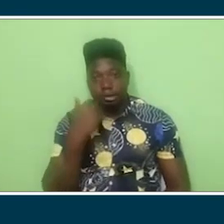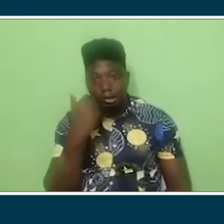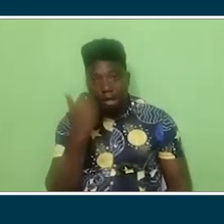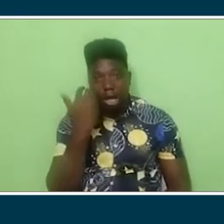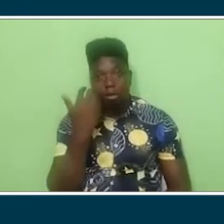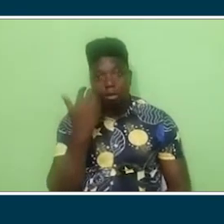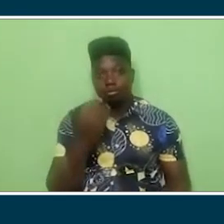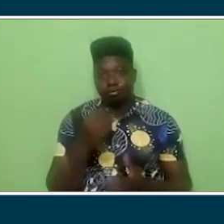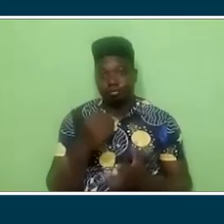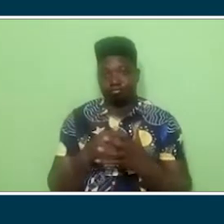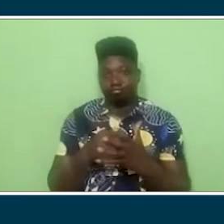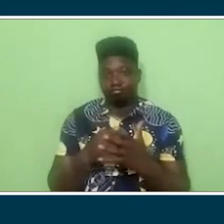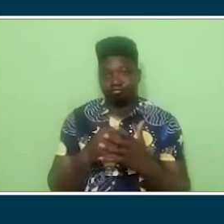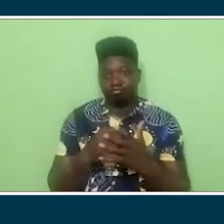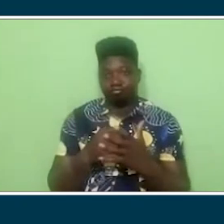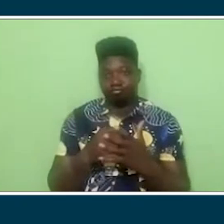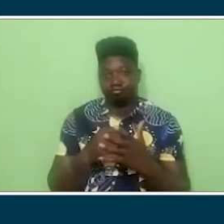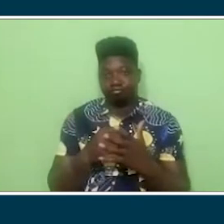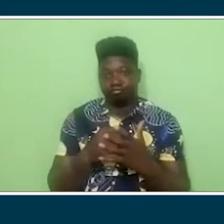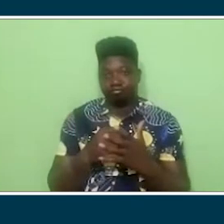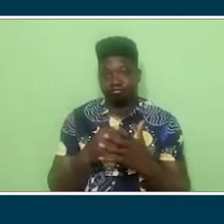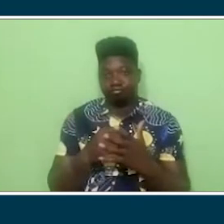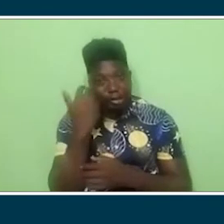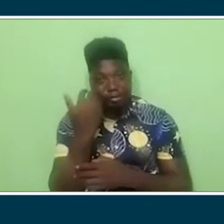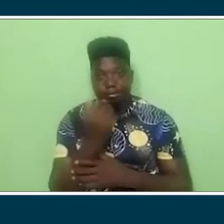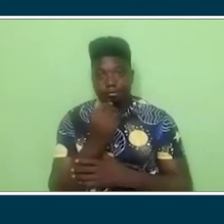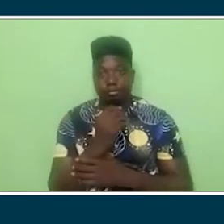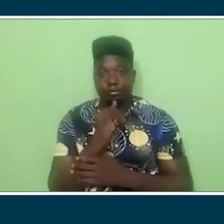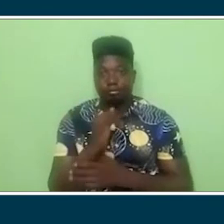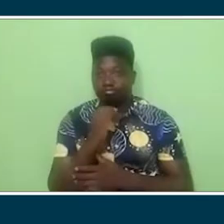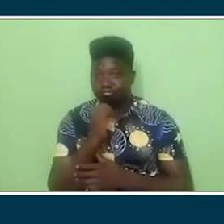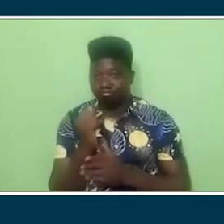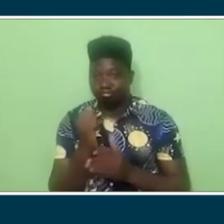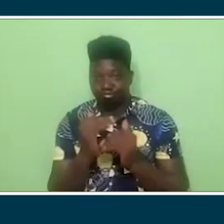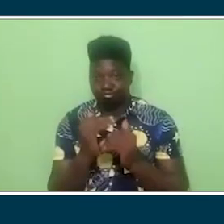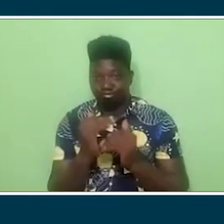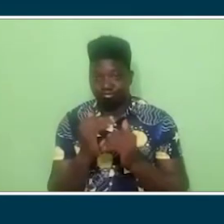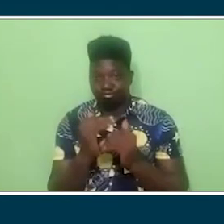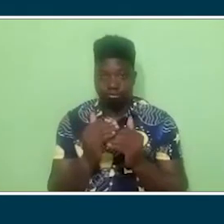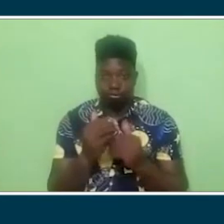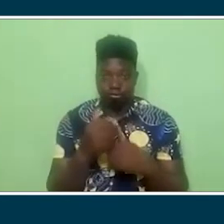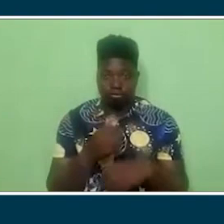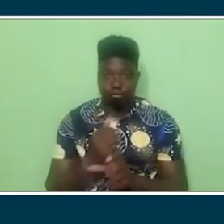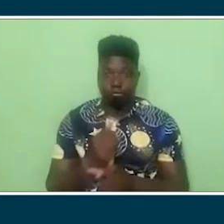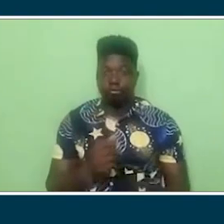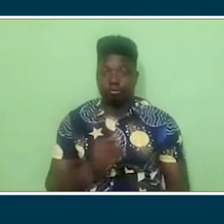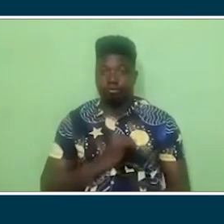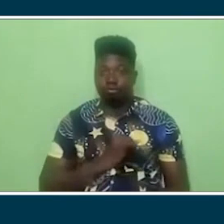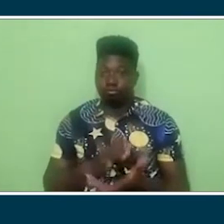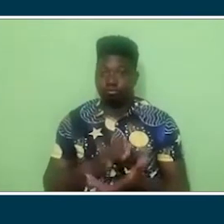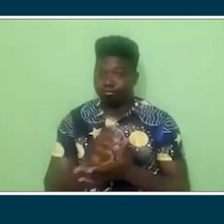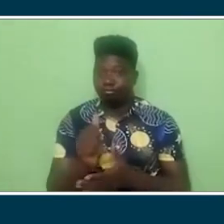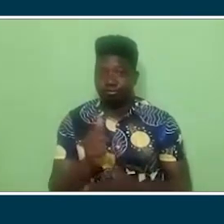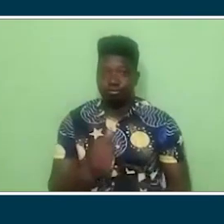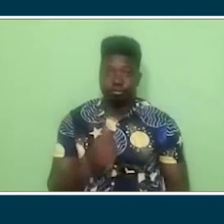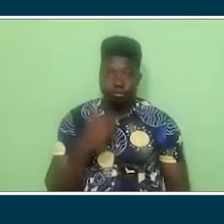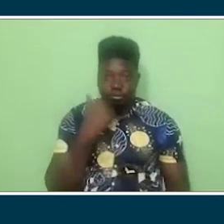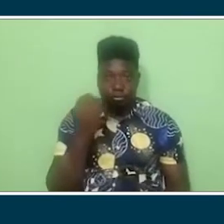I believe. Like shame more so functions as a distraction or as a